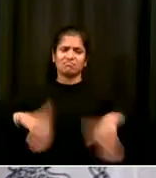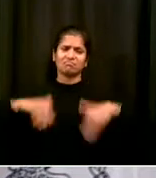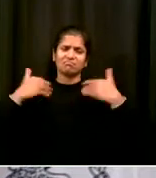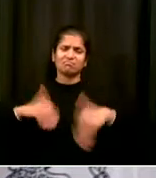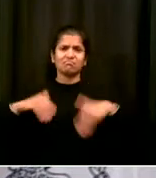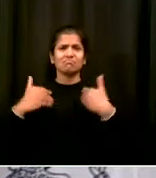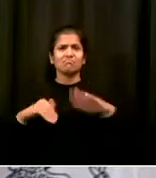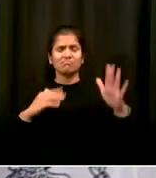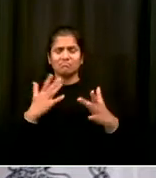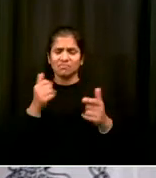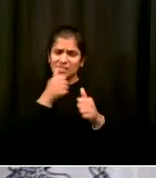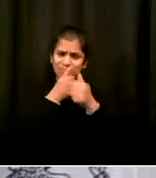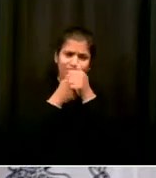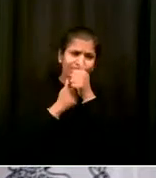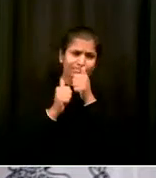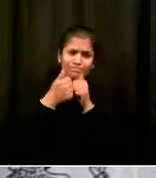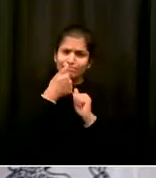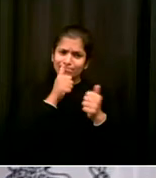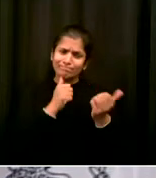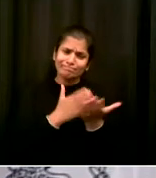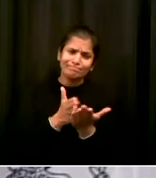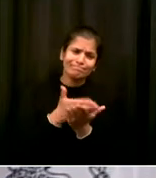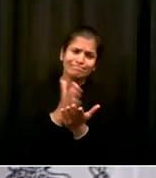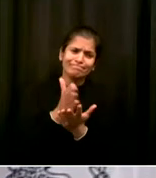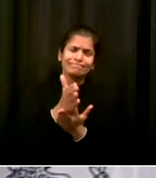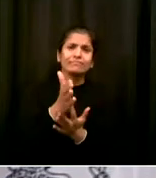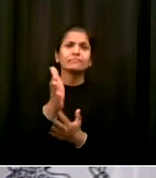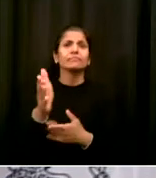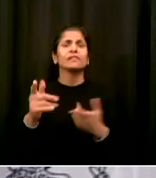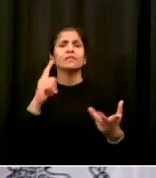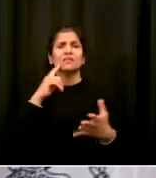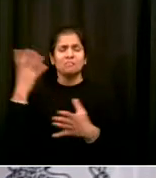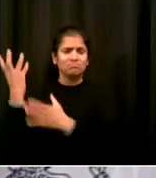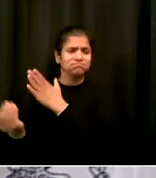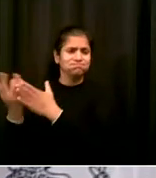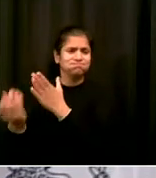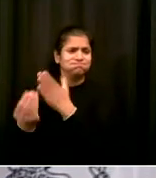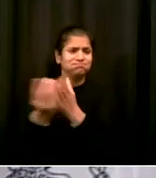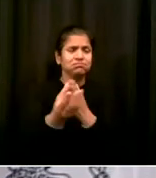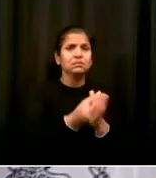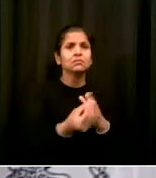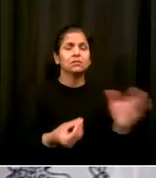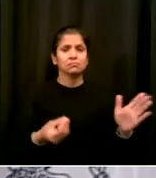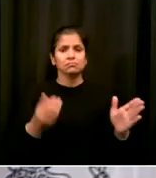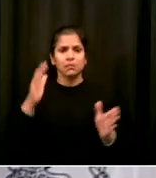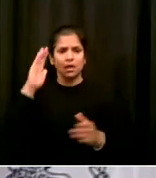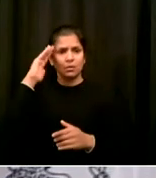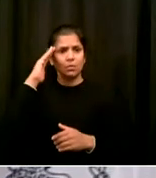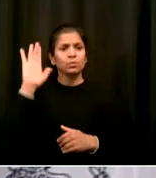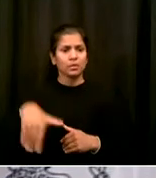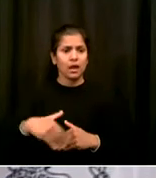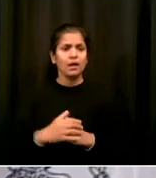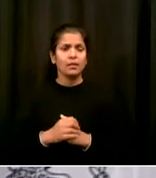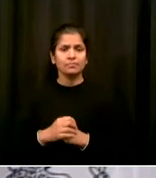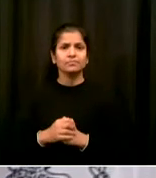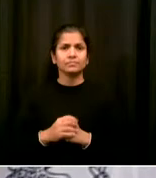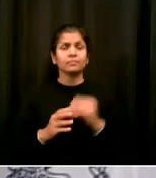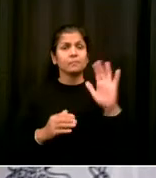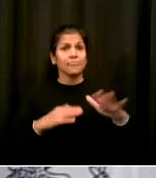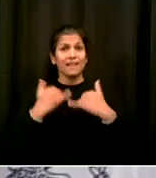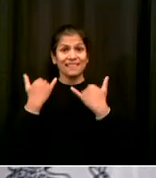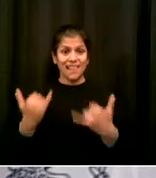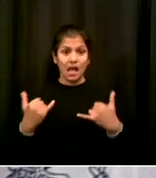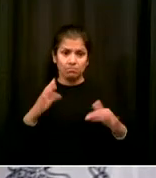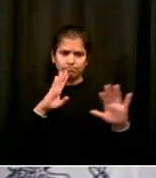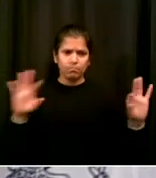to mourn in so many cases, without the chance to be with loved ones. So it's important that we have a day of